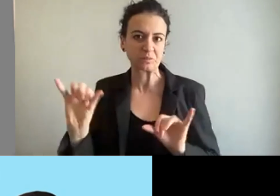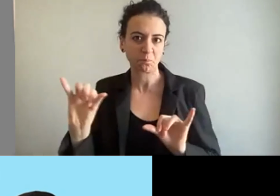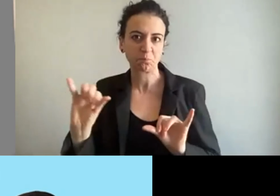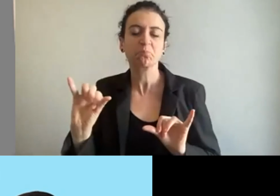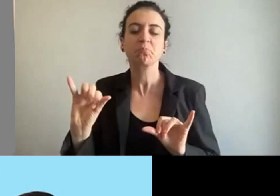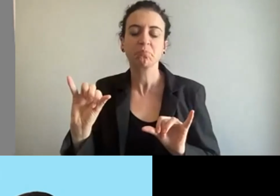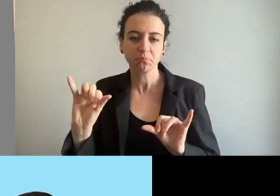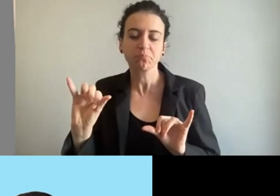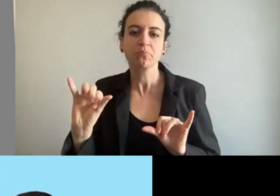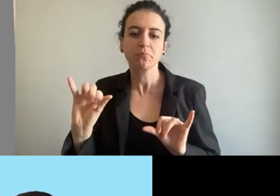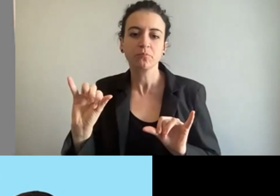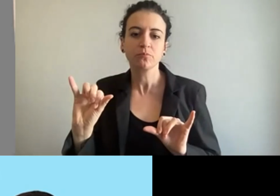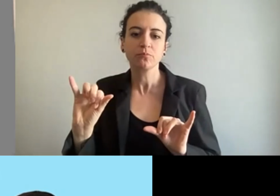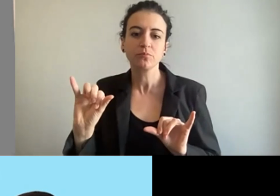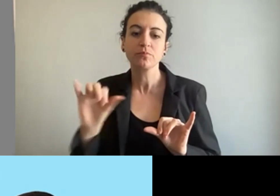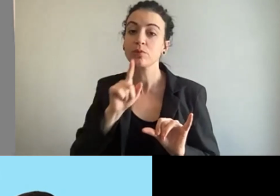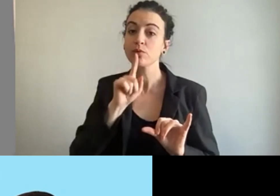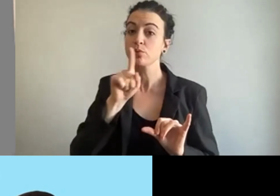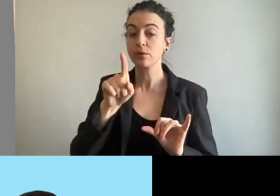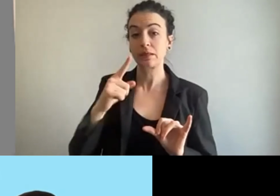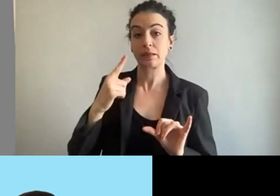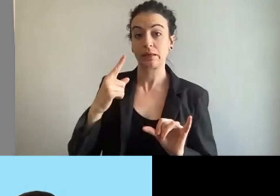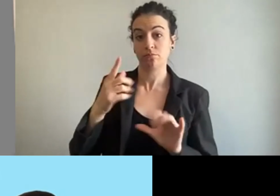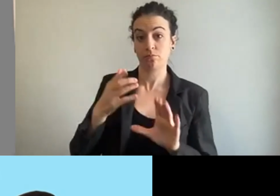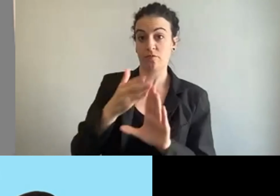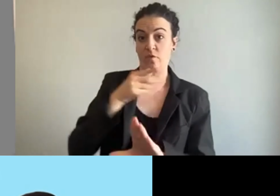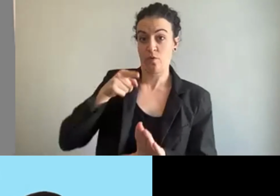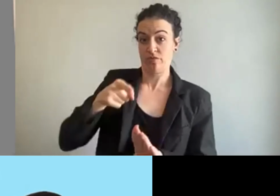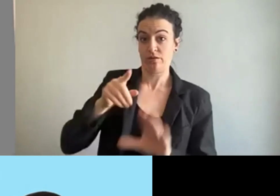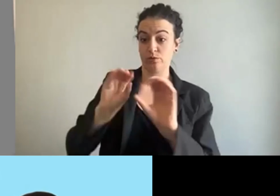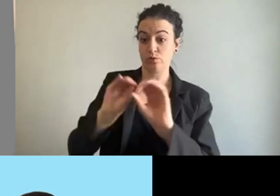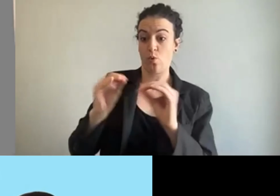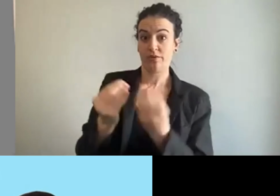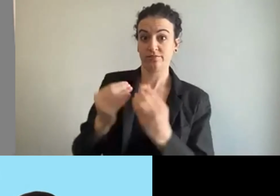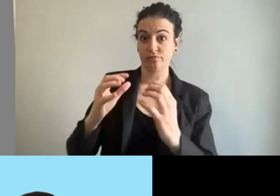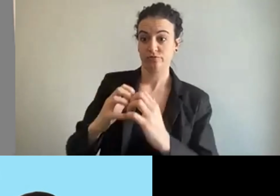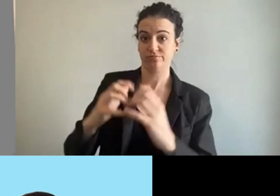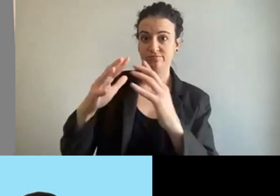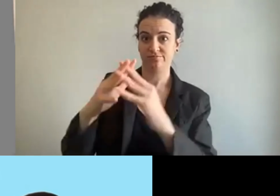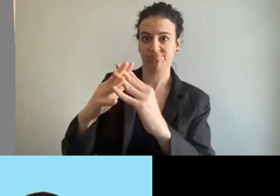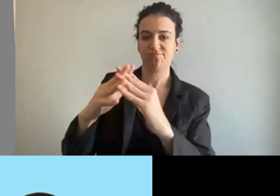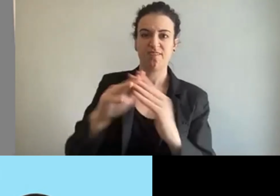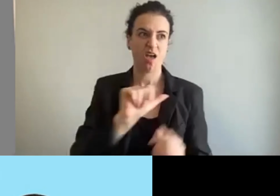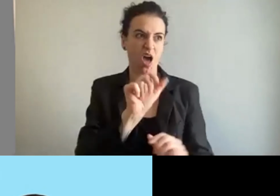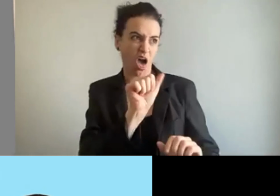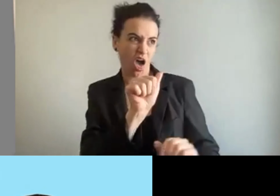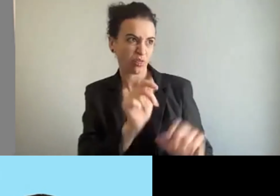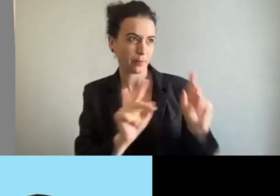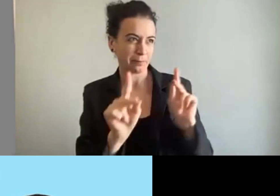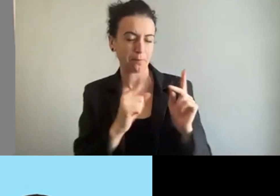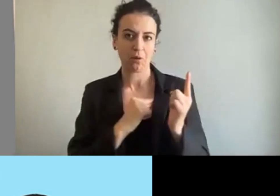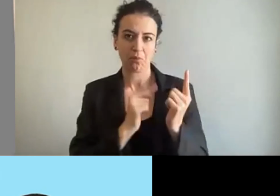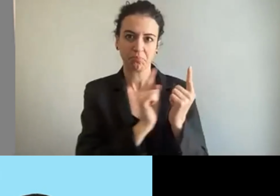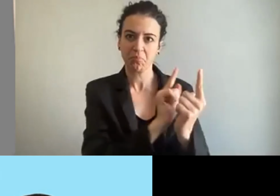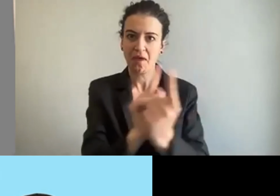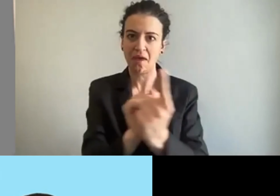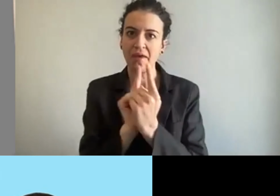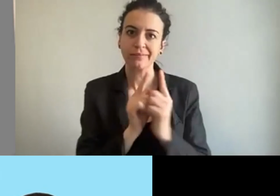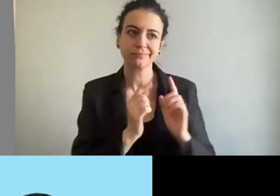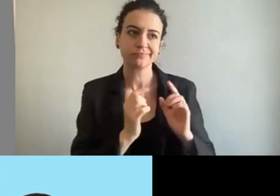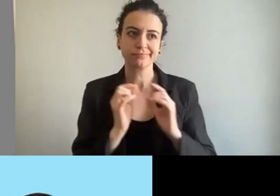before we started this, I didn't know anyone else with the same